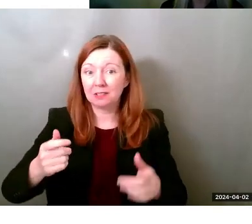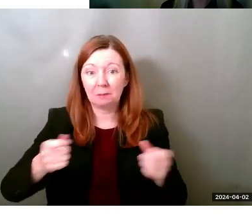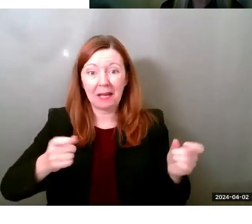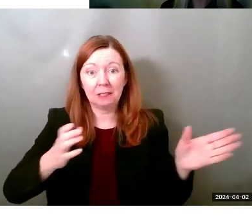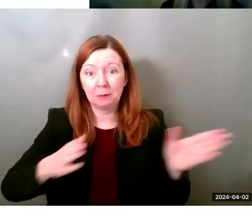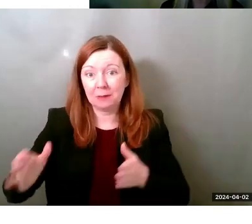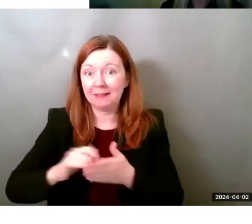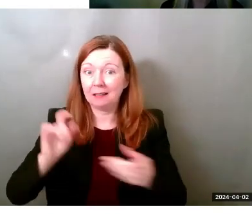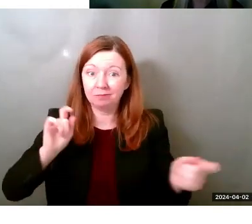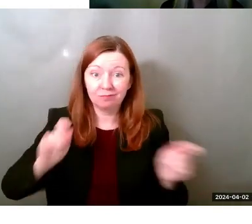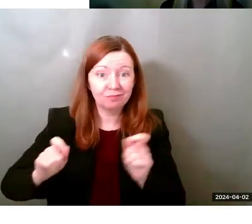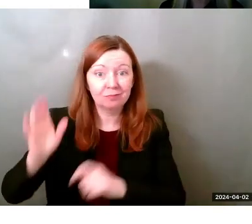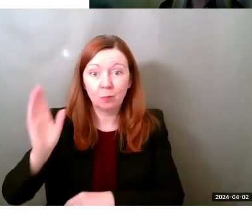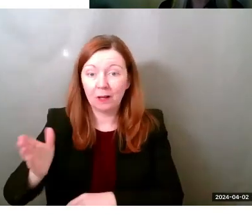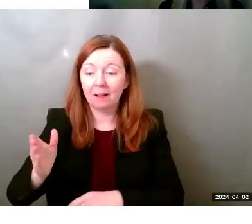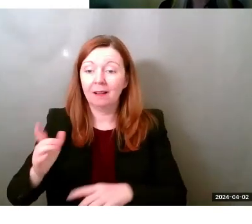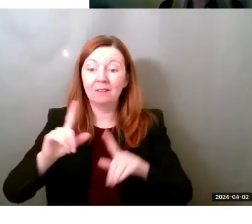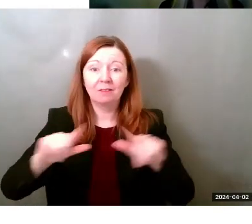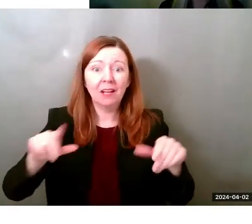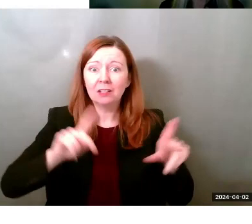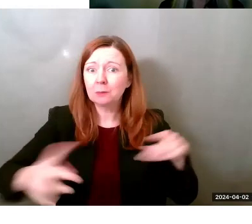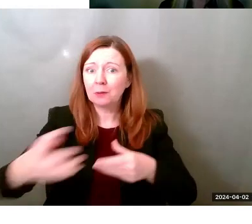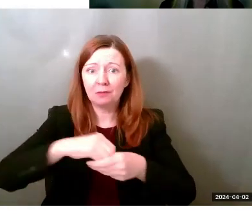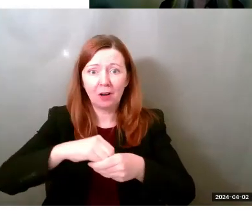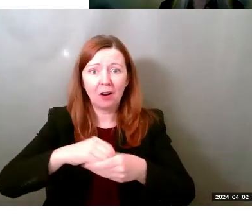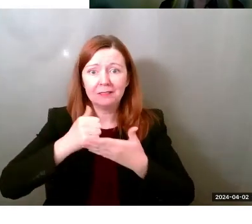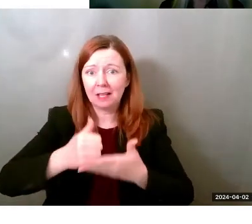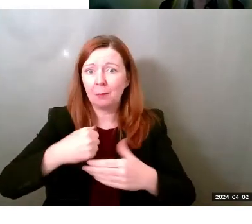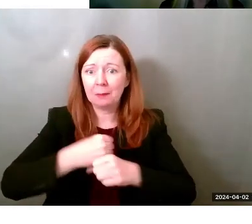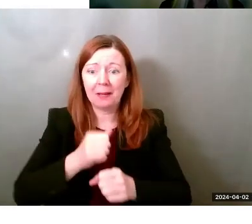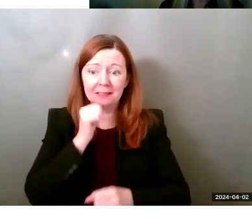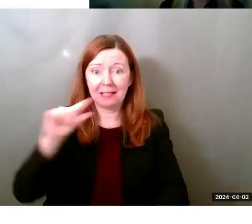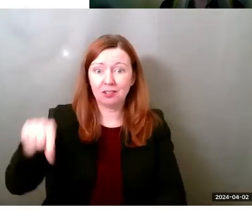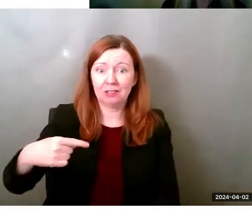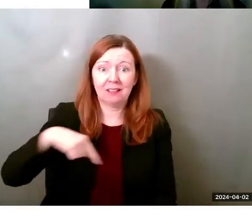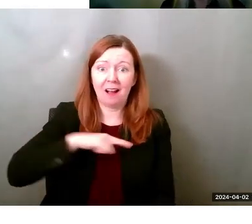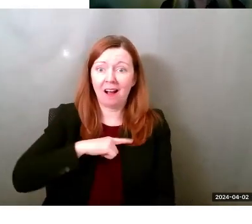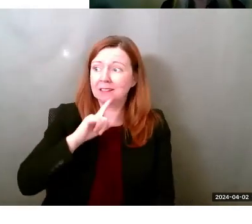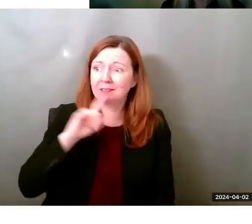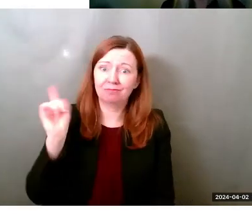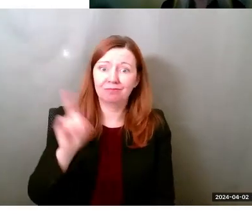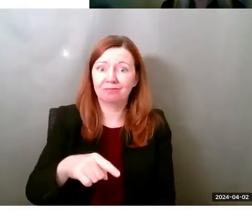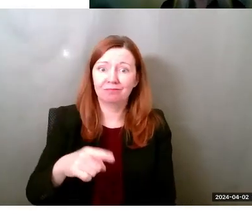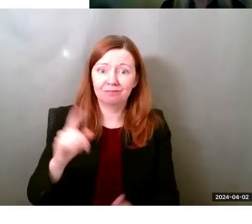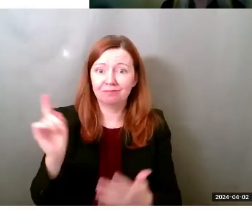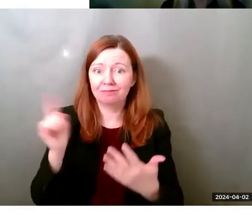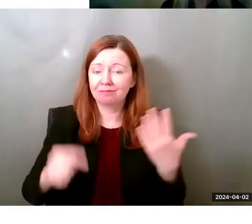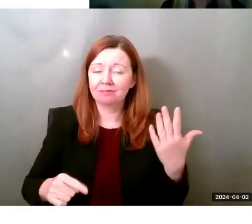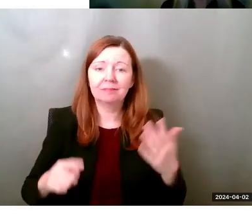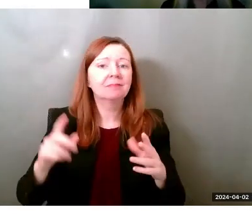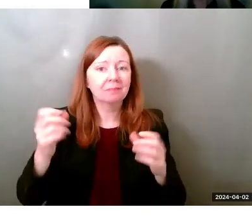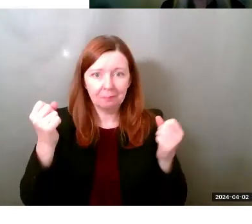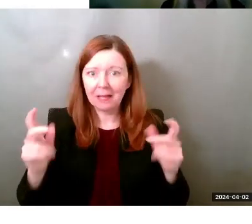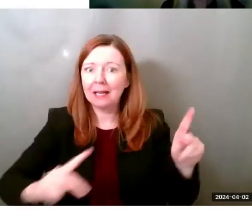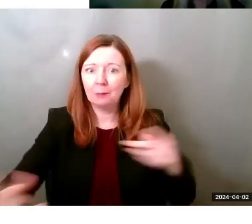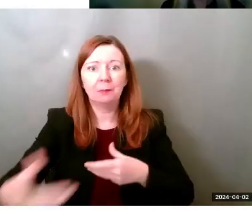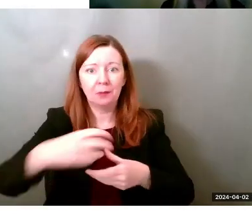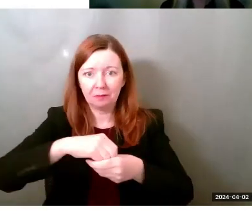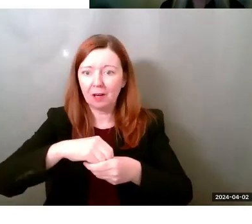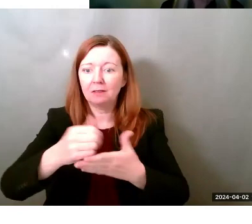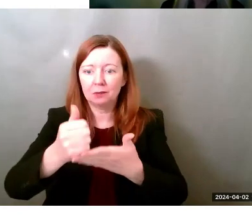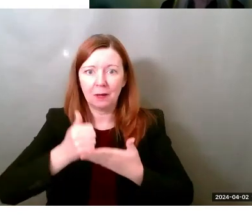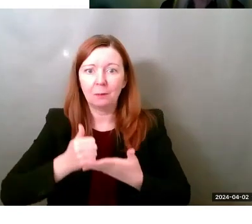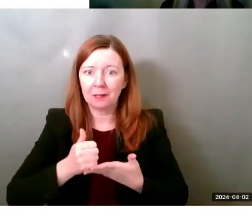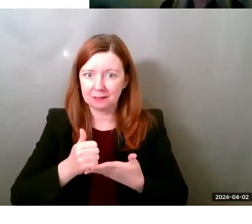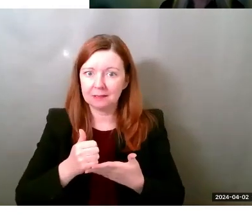that, again, various stakeholders will be involved in. It won't be just us dictating the there's various stakeholders that will be helping us